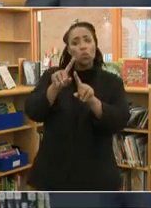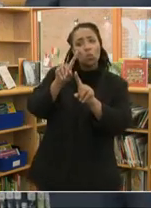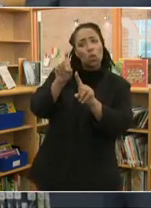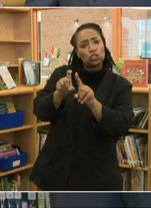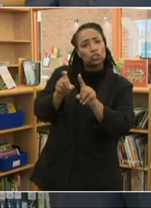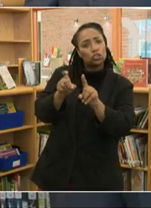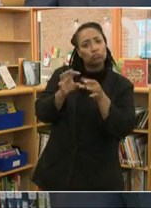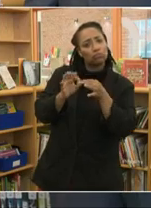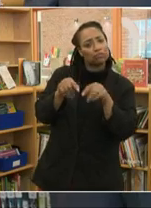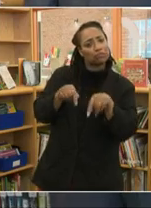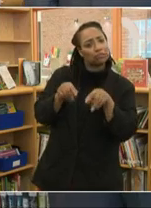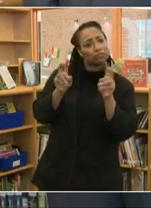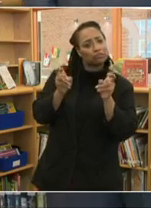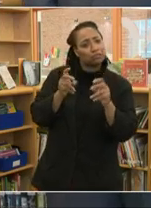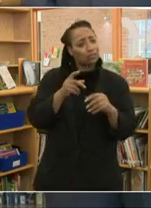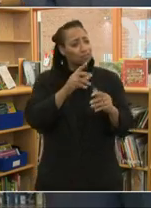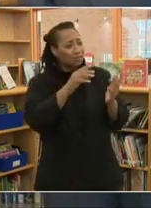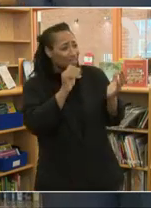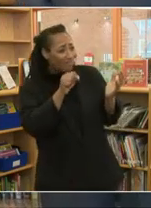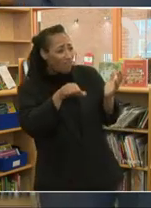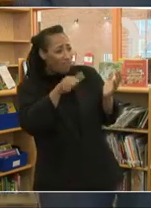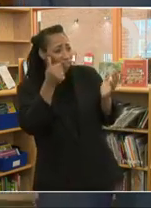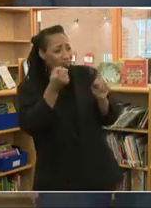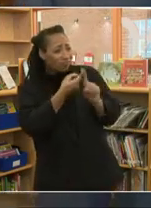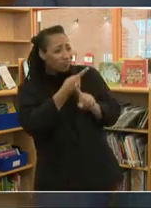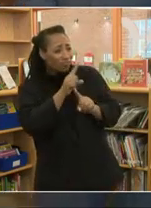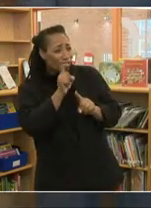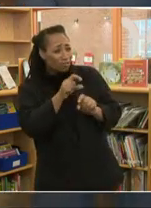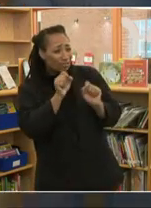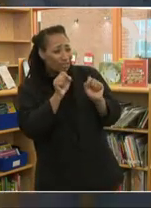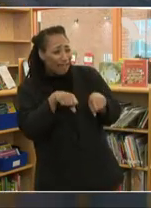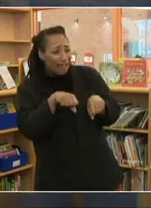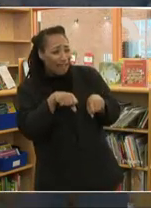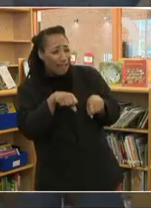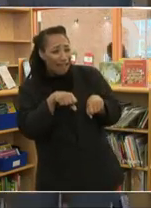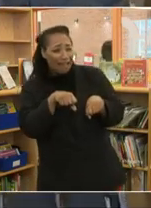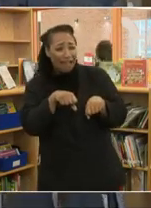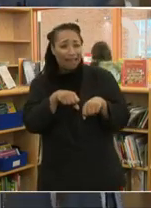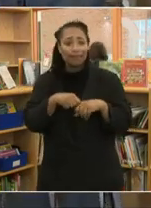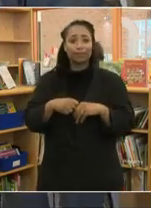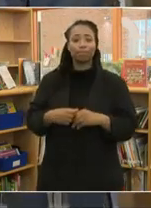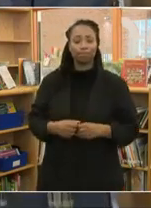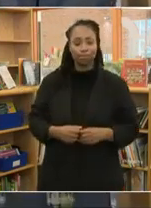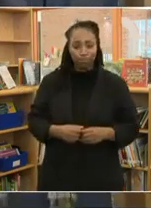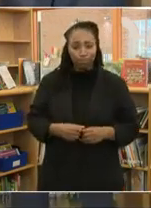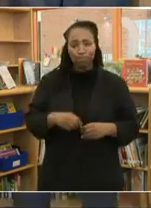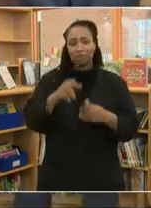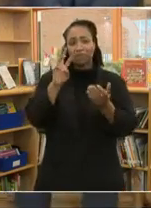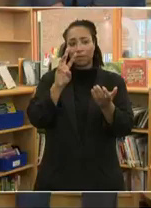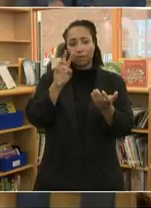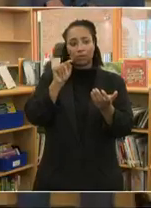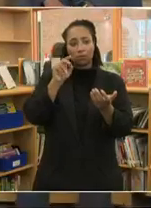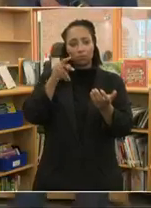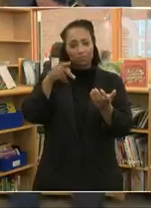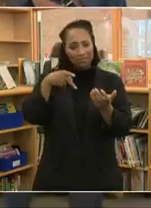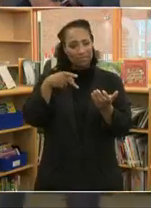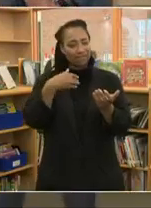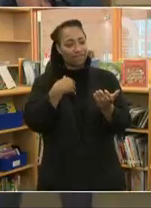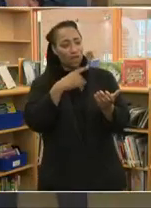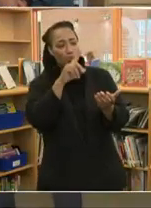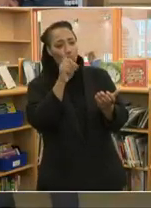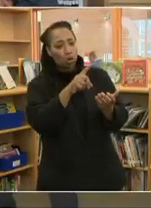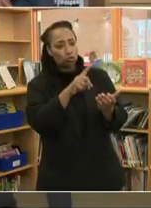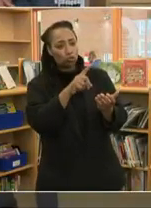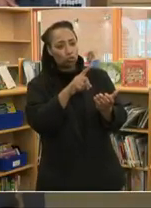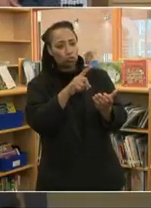up with another question? Okay. Okay, Yes. Ryan, WTOP. Ms. Rios, I have a question for you. You mentioned that you